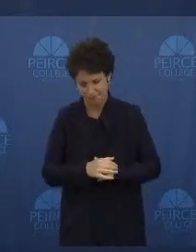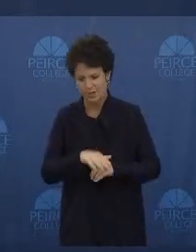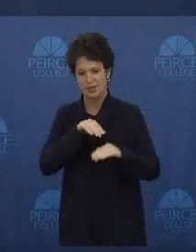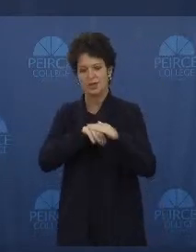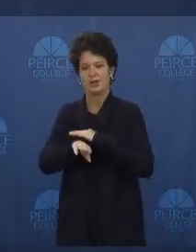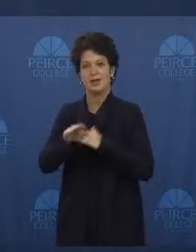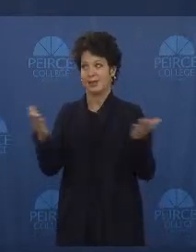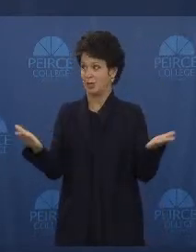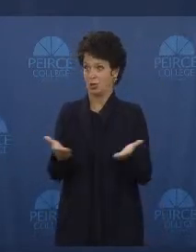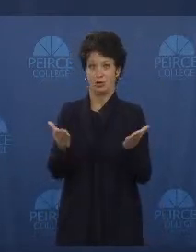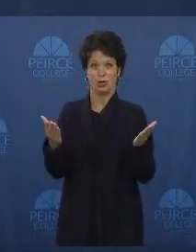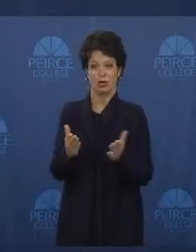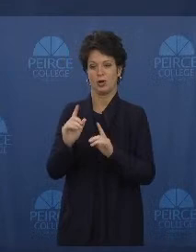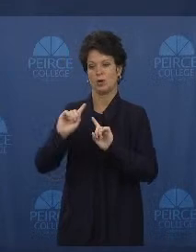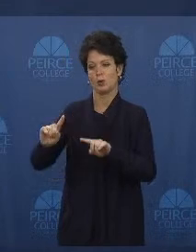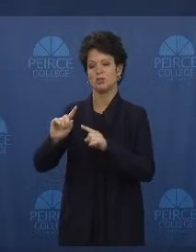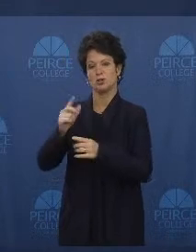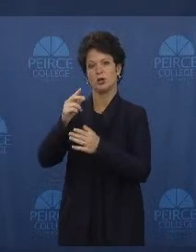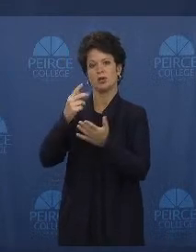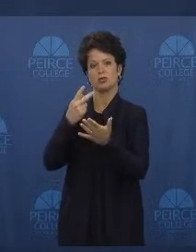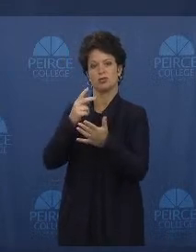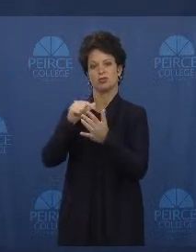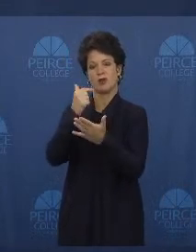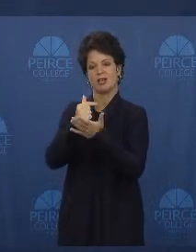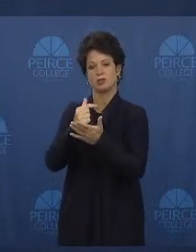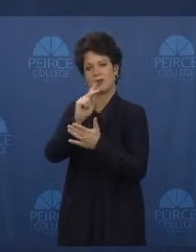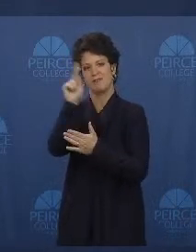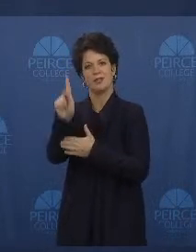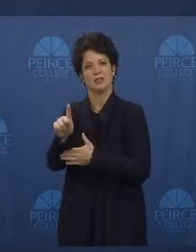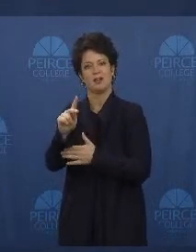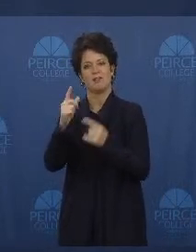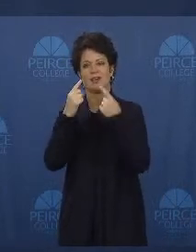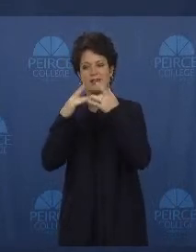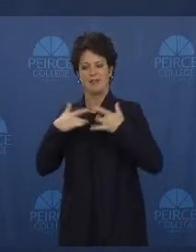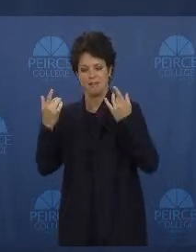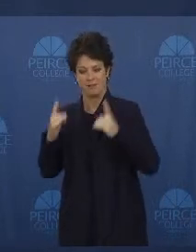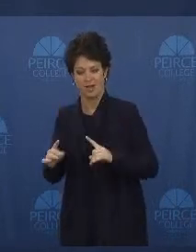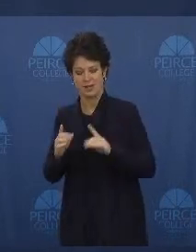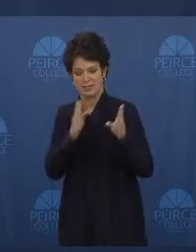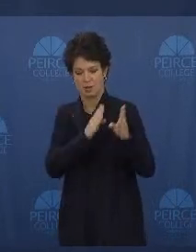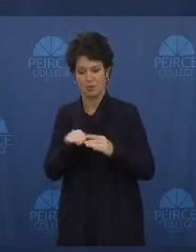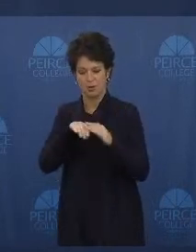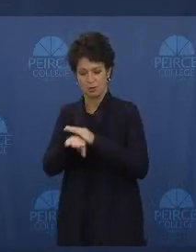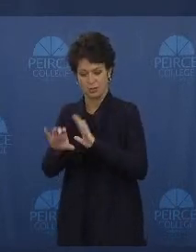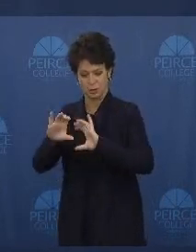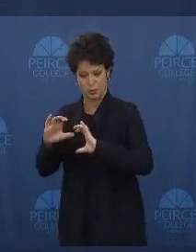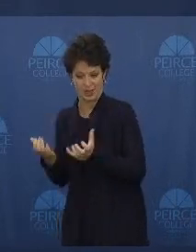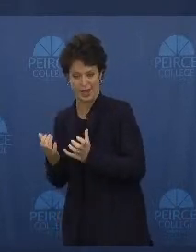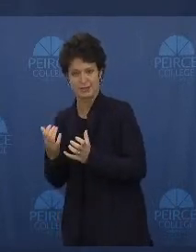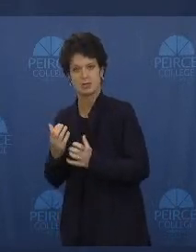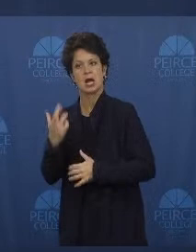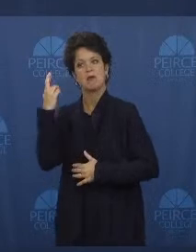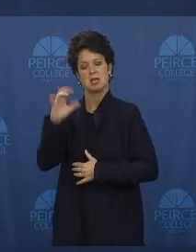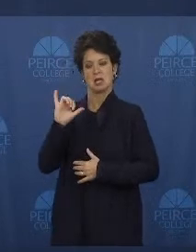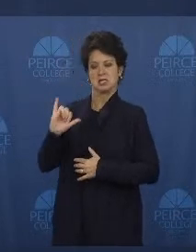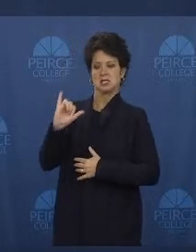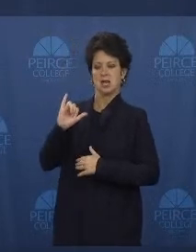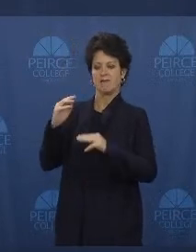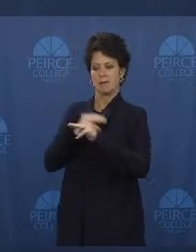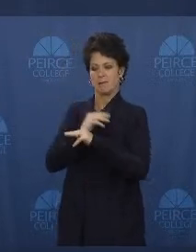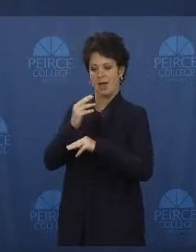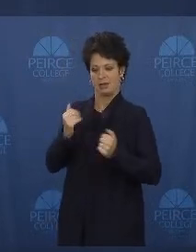at Peirce College after attending a Graduate Philadelphia event. As I prepared to attend class, I discovered I had a math